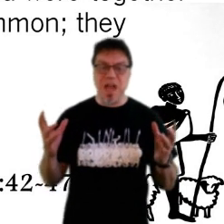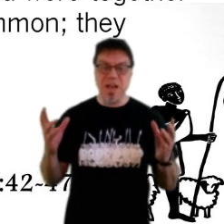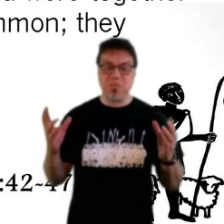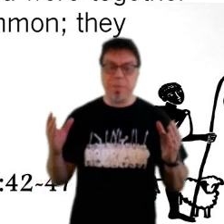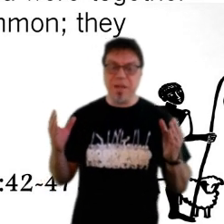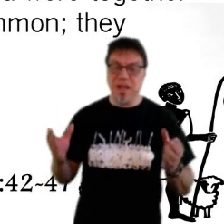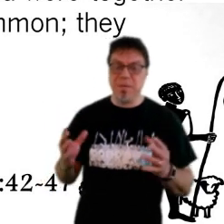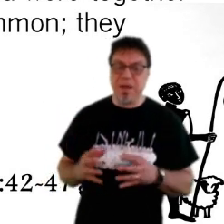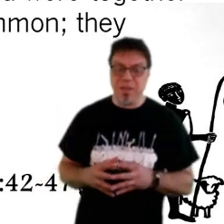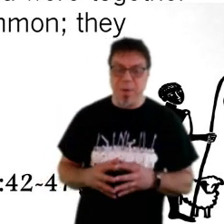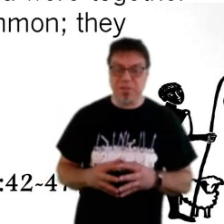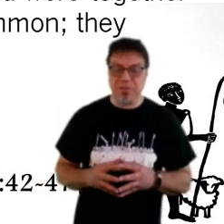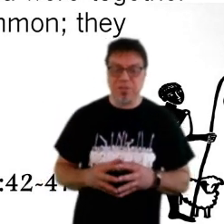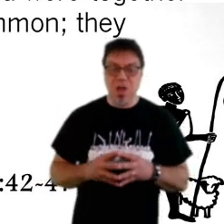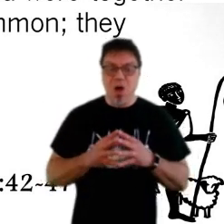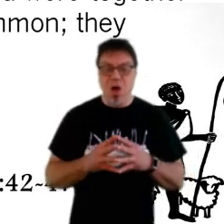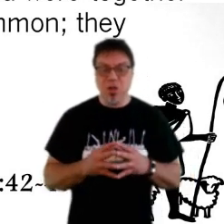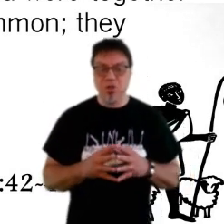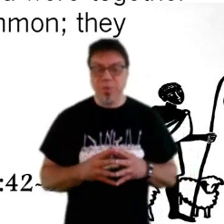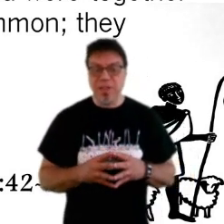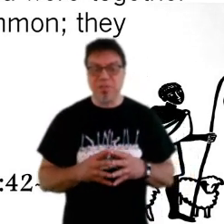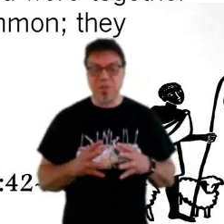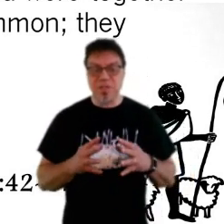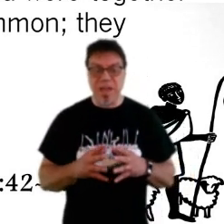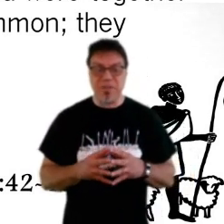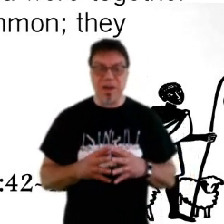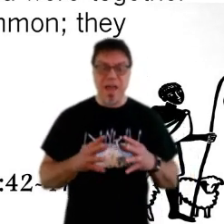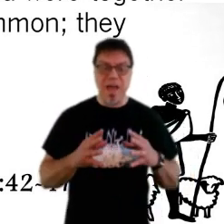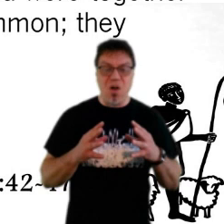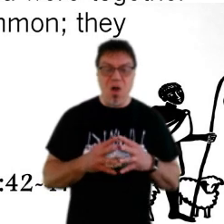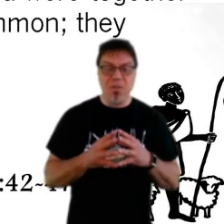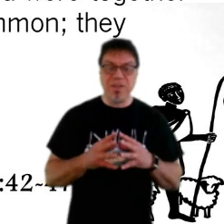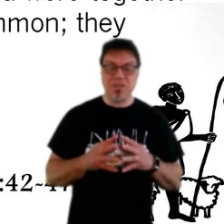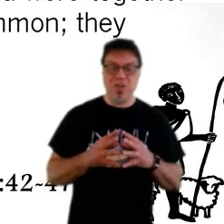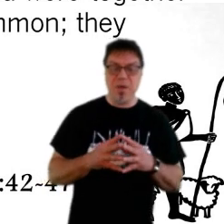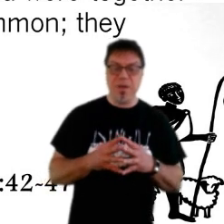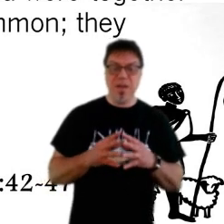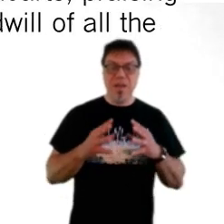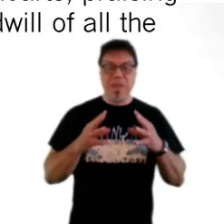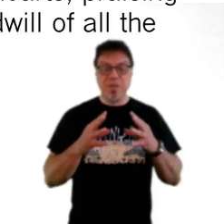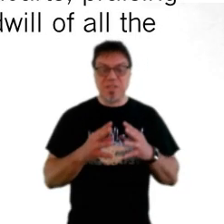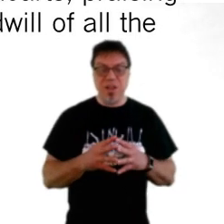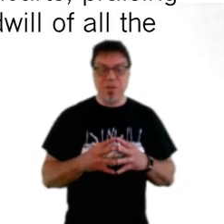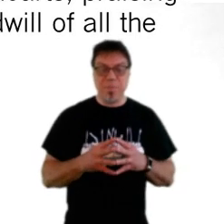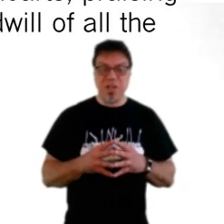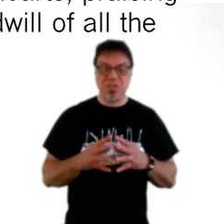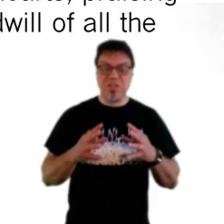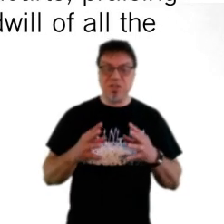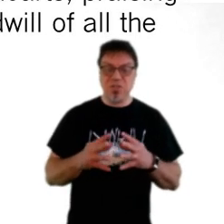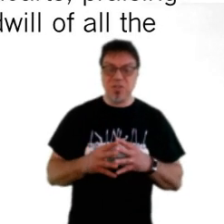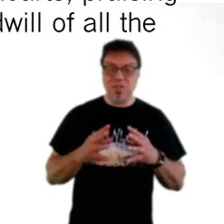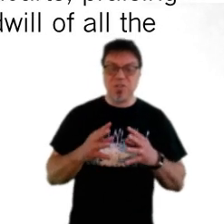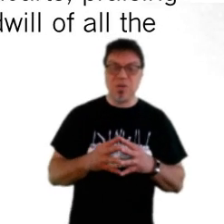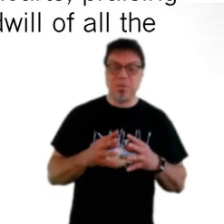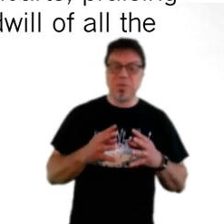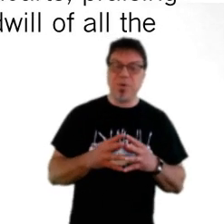and signs were being done by the apostles. All who believed were together and had all things in common. They would sell their possessions and